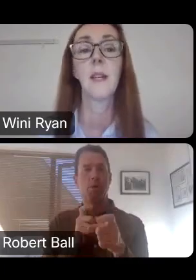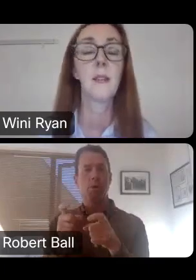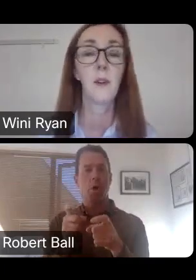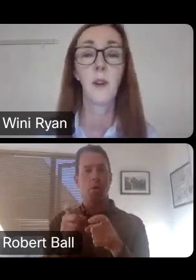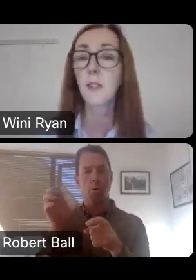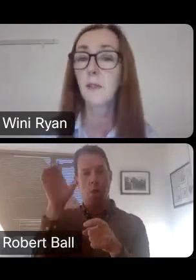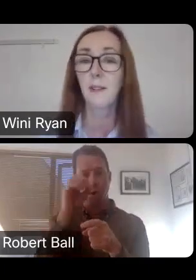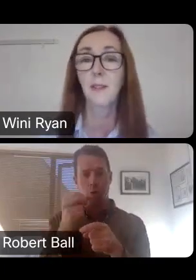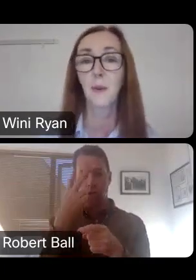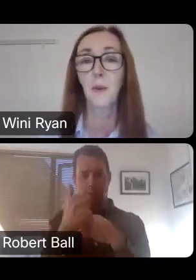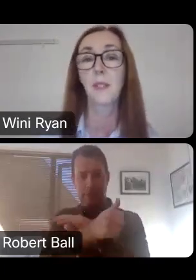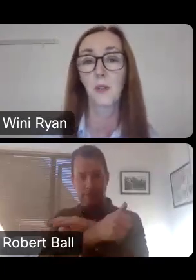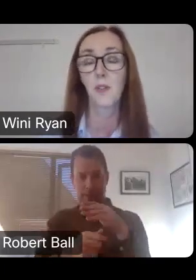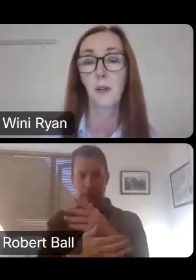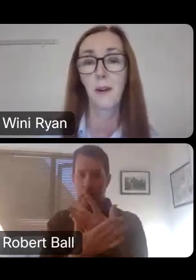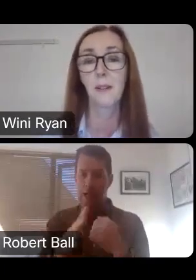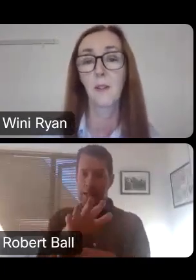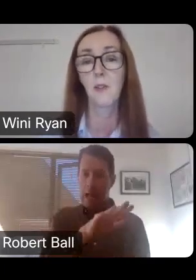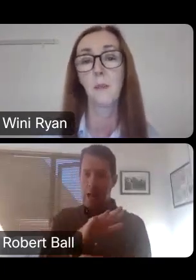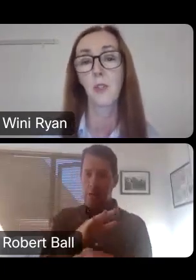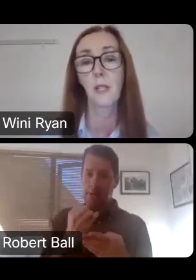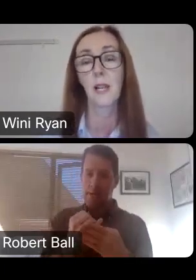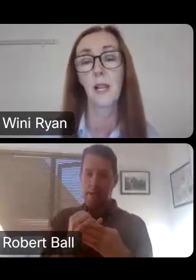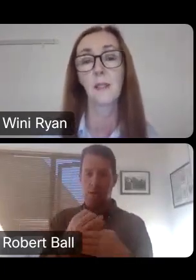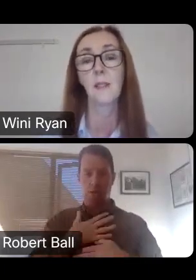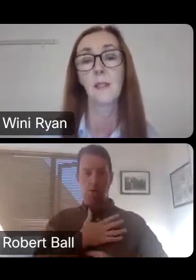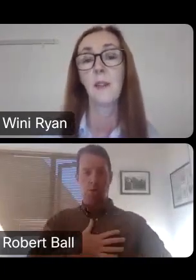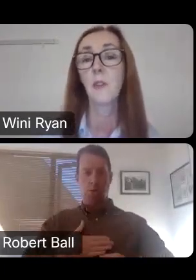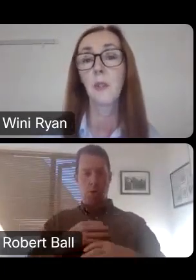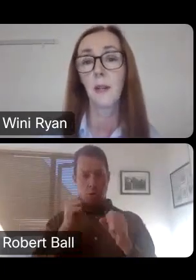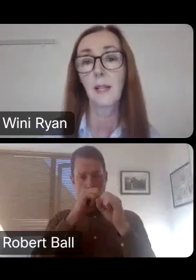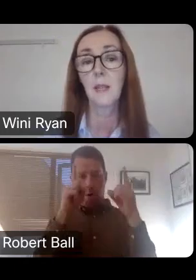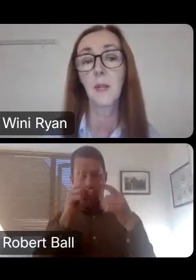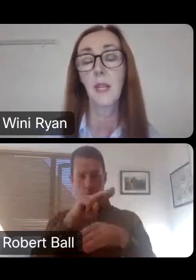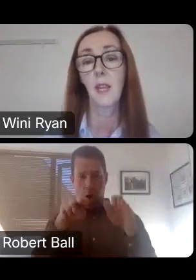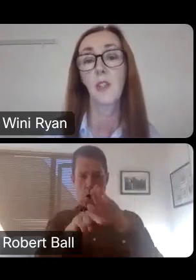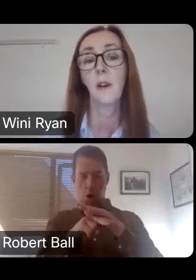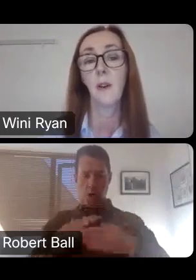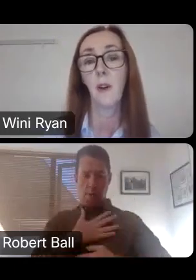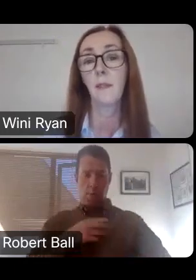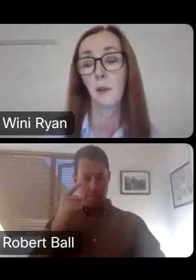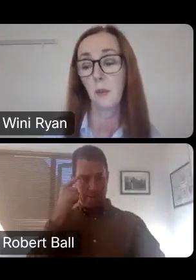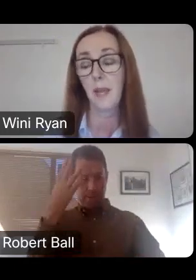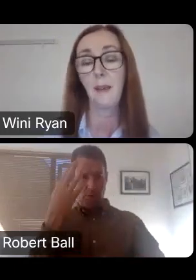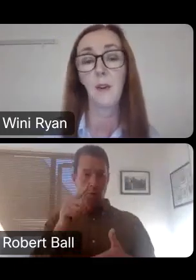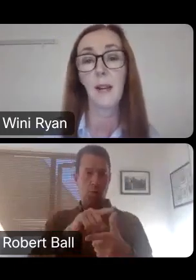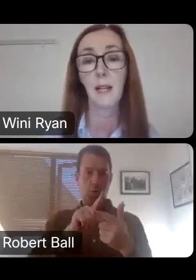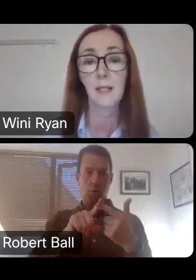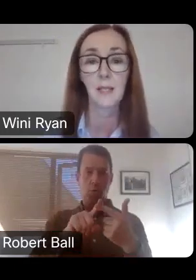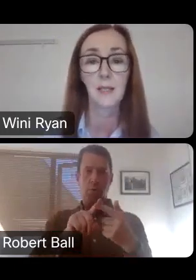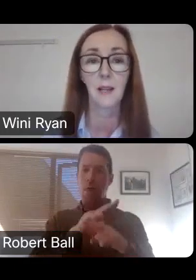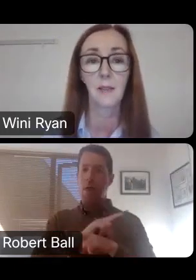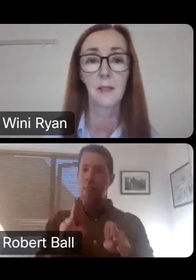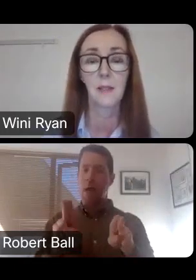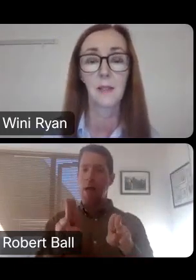skills. There are lots of areas, of course, in social awareness under emotional intelligence. The two that relate to communication are non-verbal behavior and